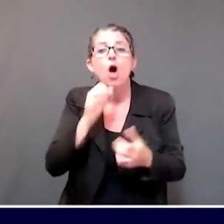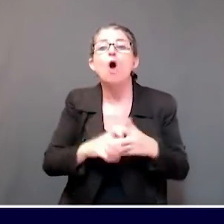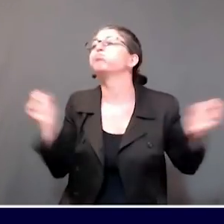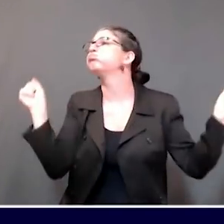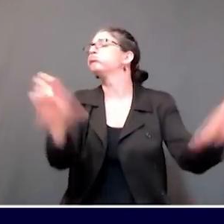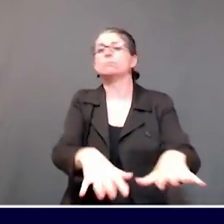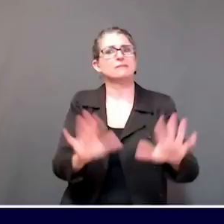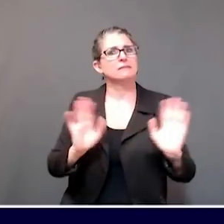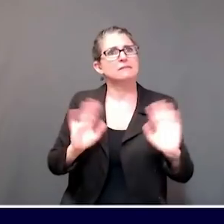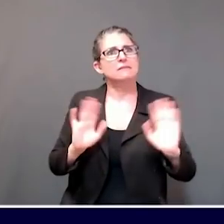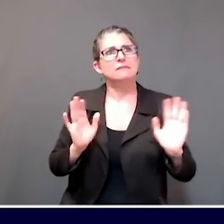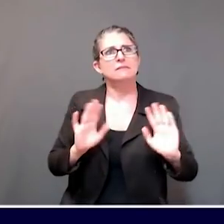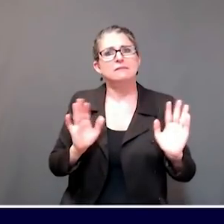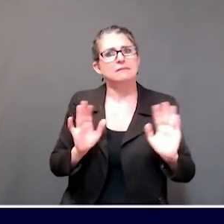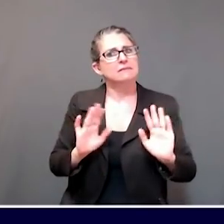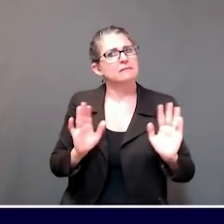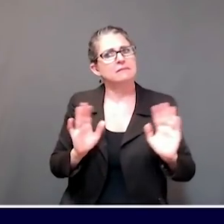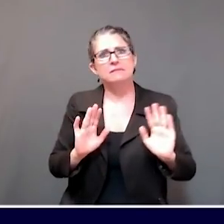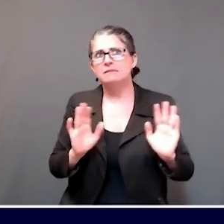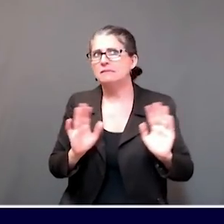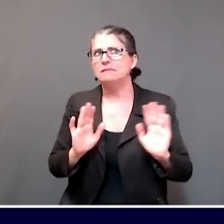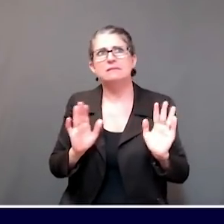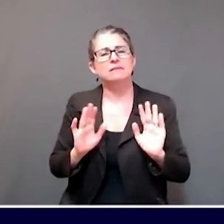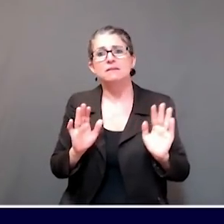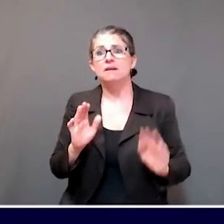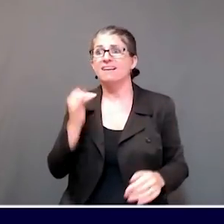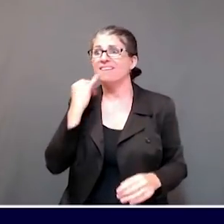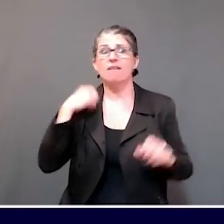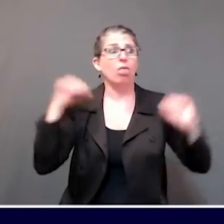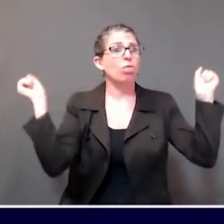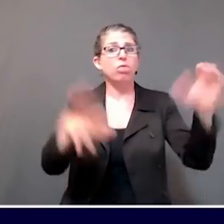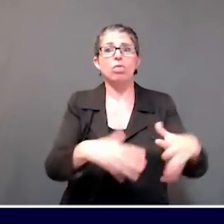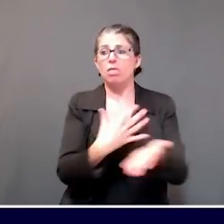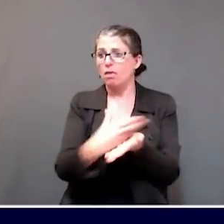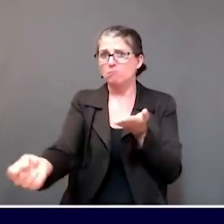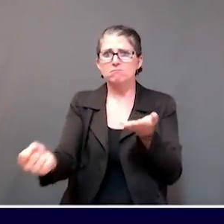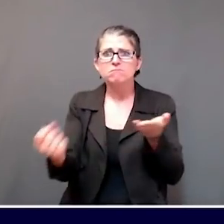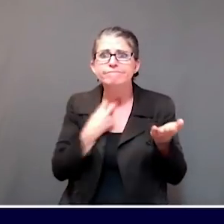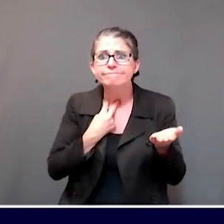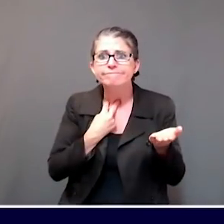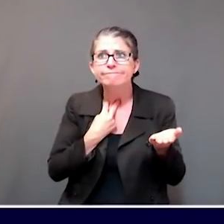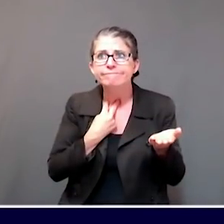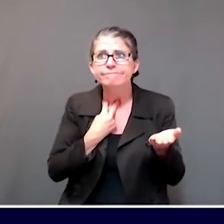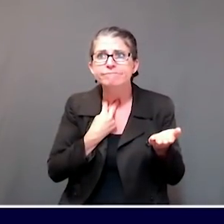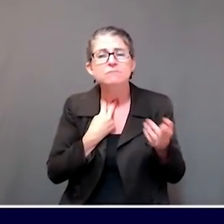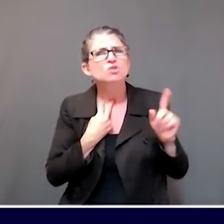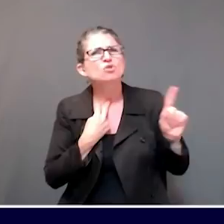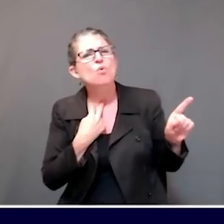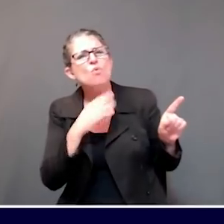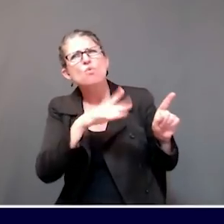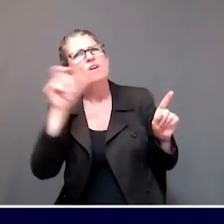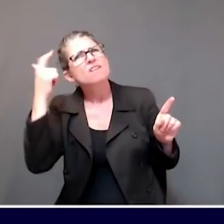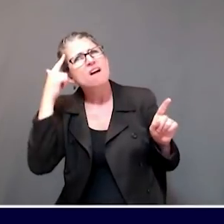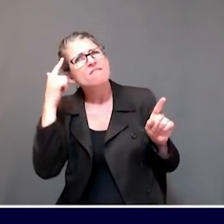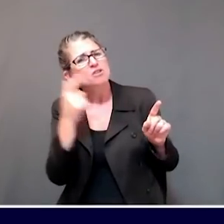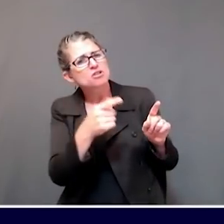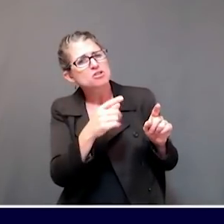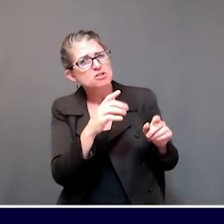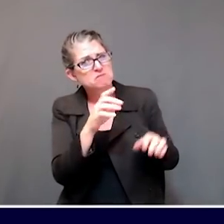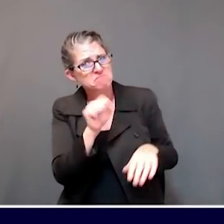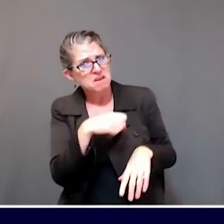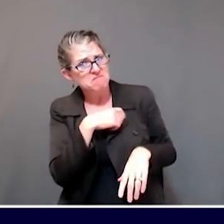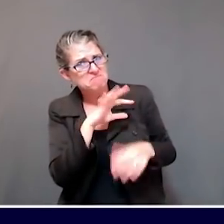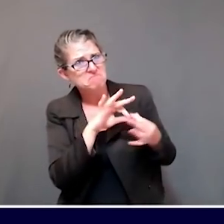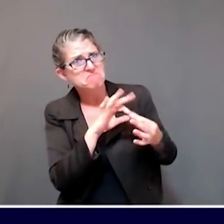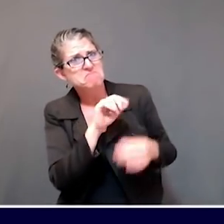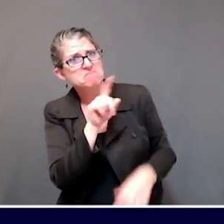Understood. Dr. Shah, I have a question for you, unless the governor did want to add anything. No, other than, we're putting